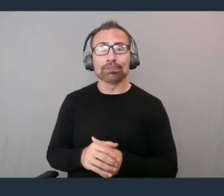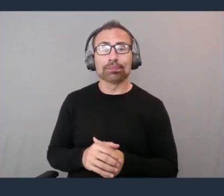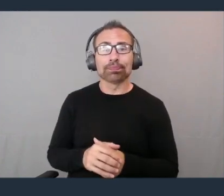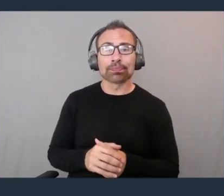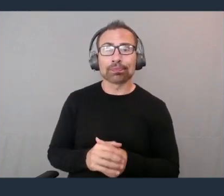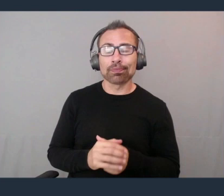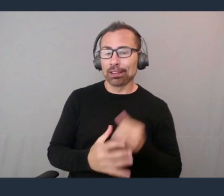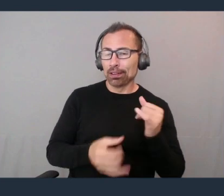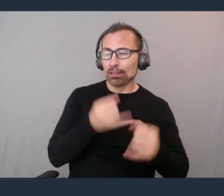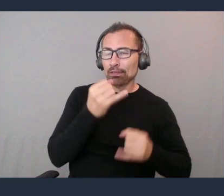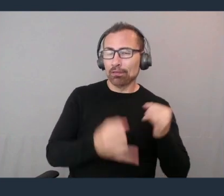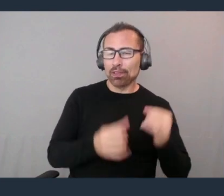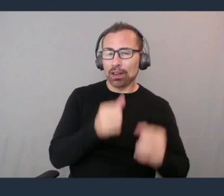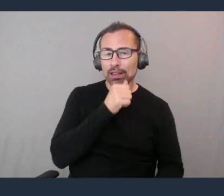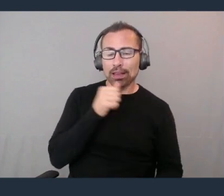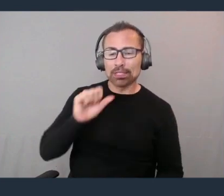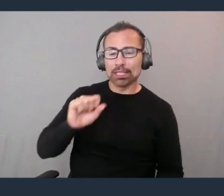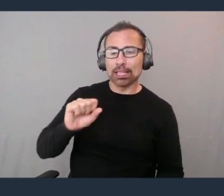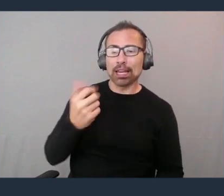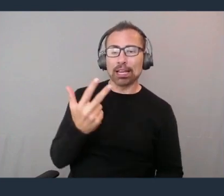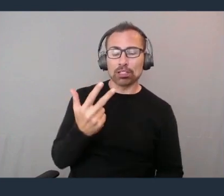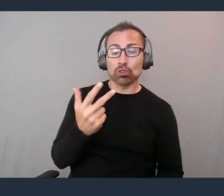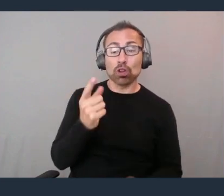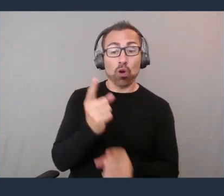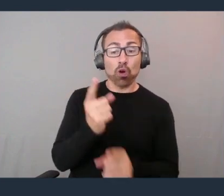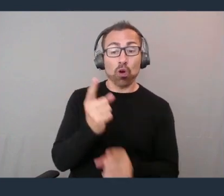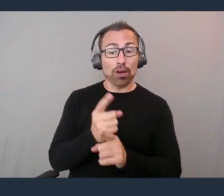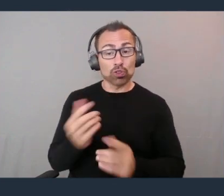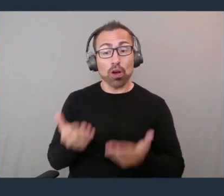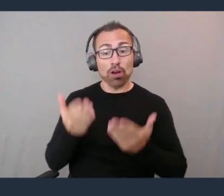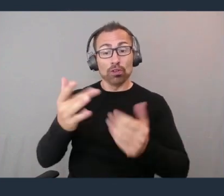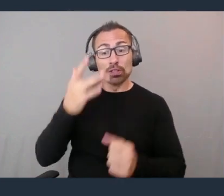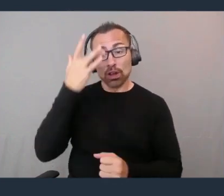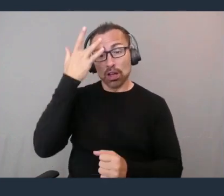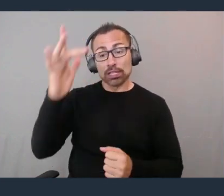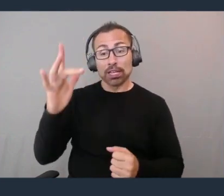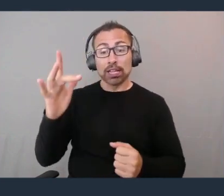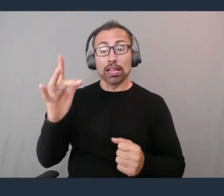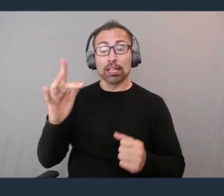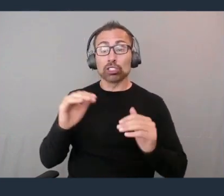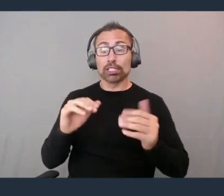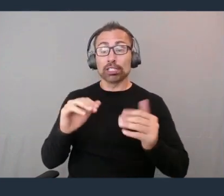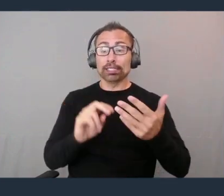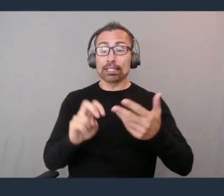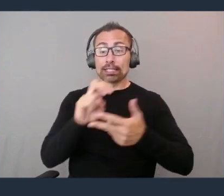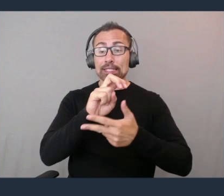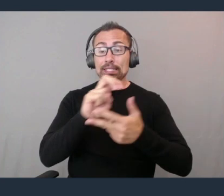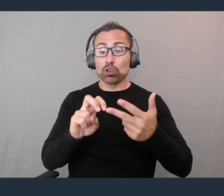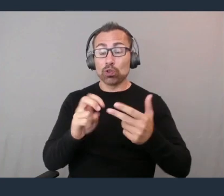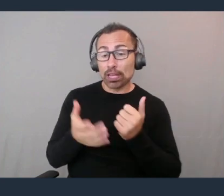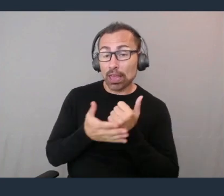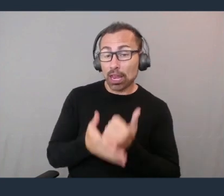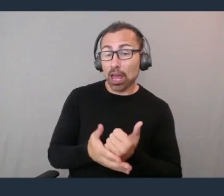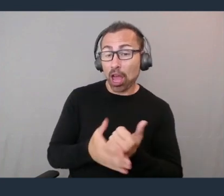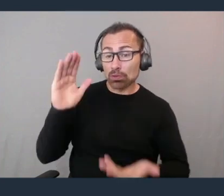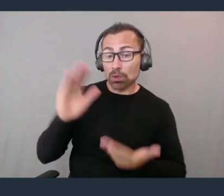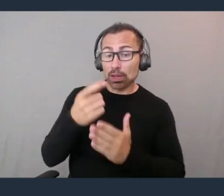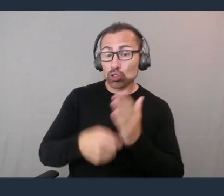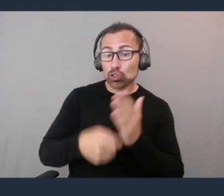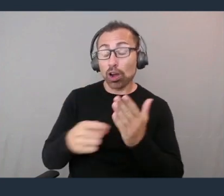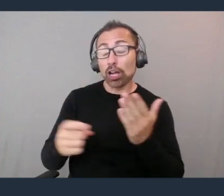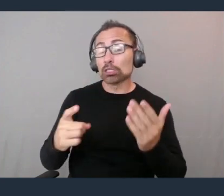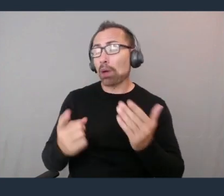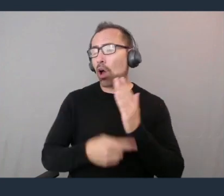Finally, Amazon S3 also offers intelligent tiering that helps you to minimize your costs by automatically archiving